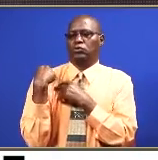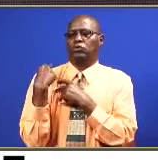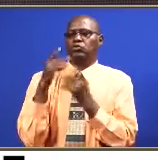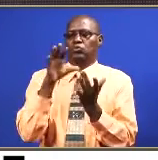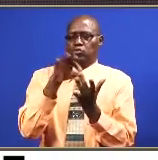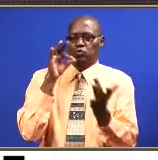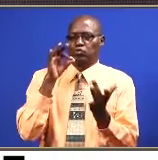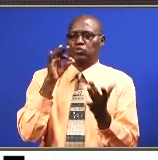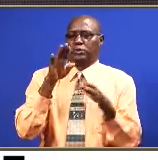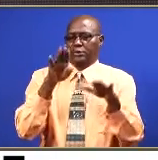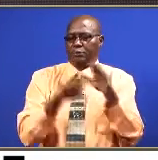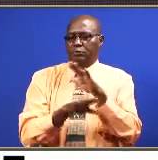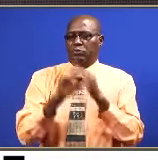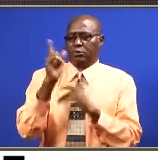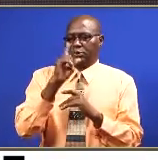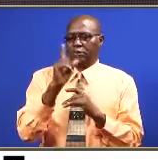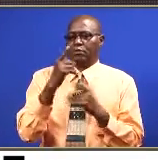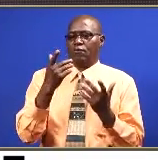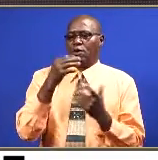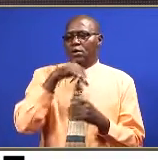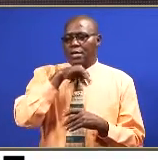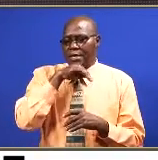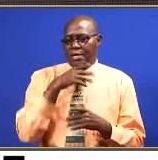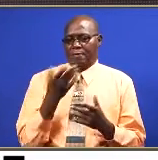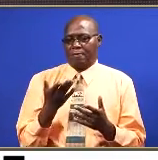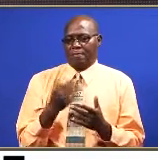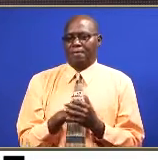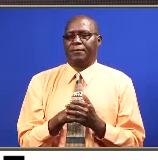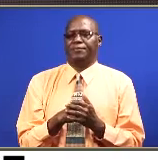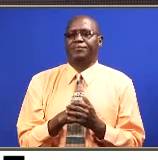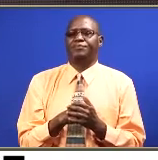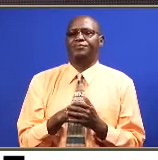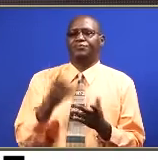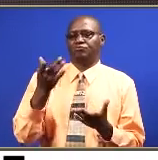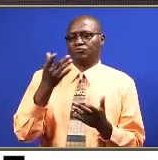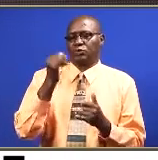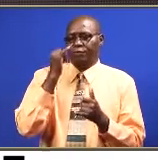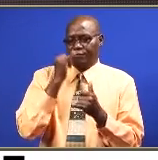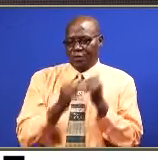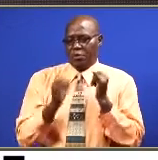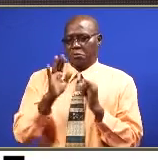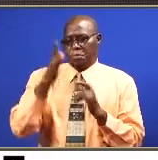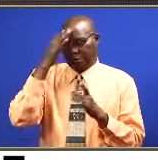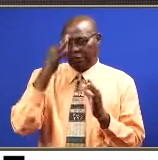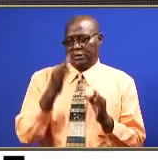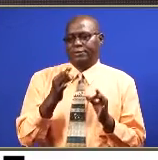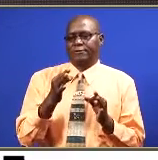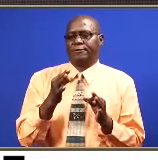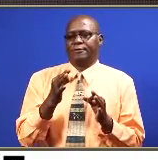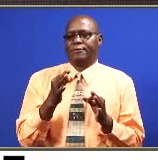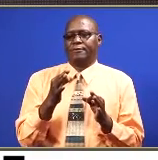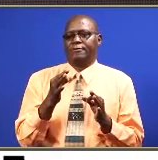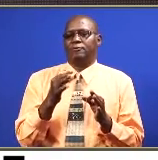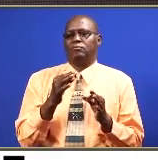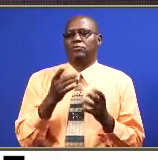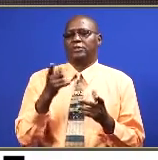Kenya Alliance deputy president nominees. After the meeting, Kalonzo defended his decision to appear before the Azimio running mate selection panel, said